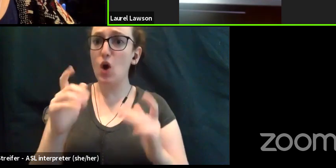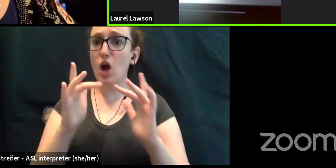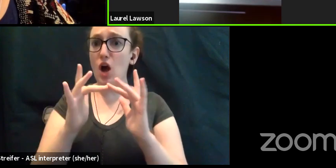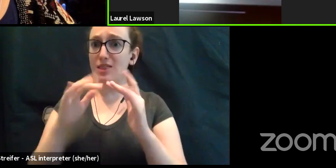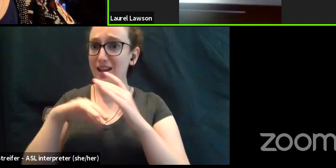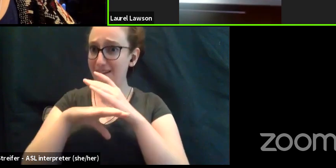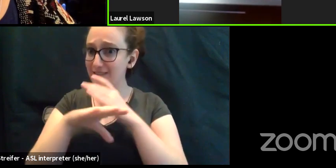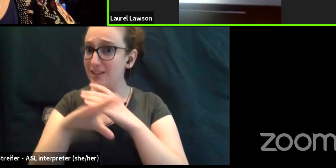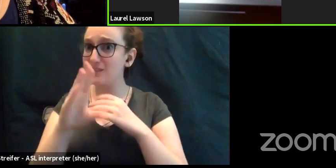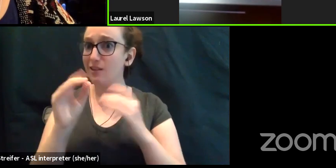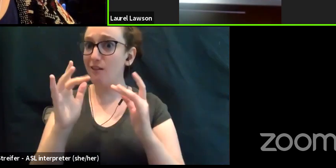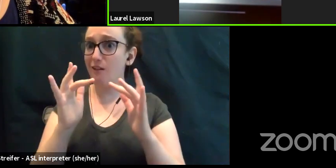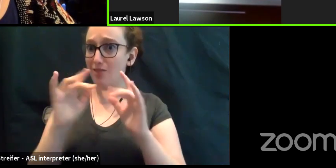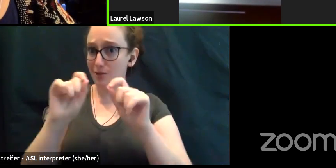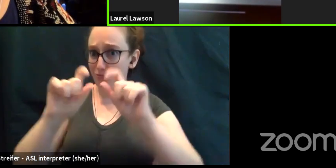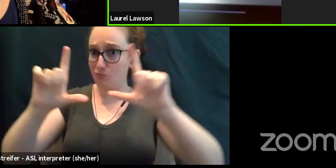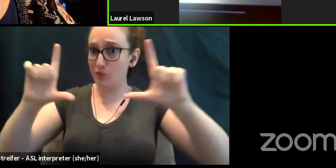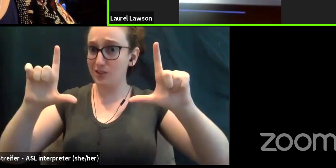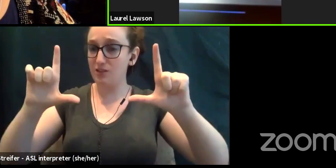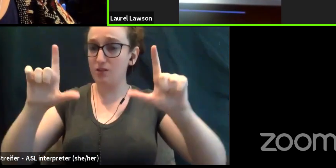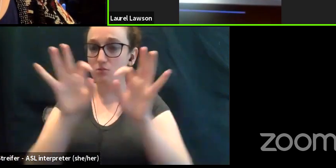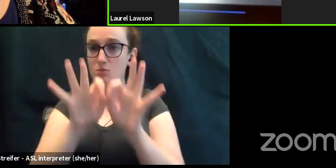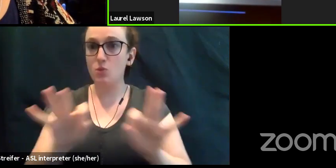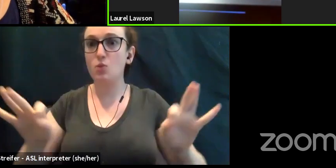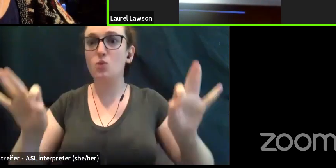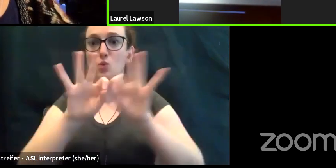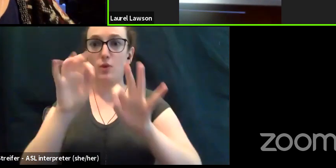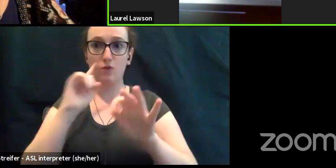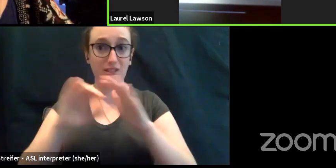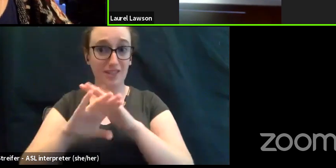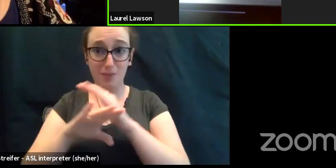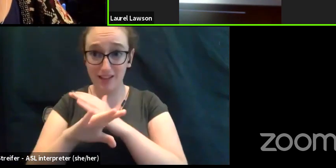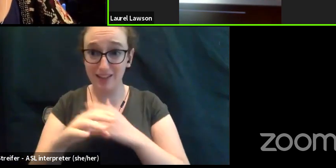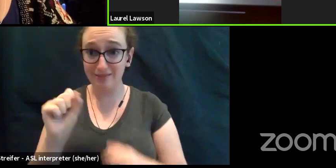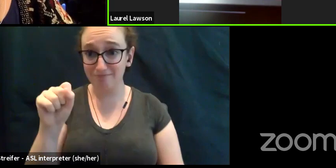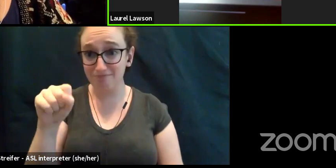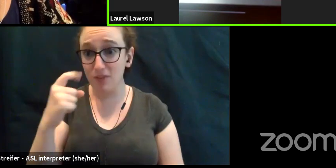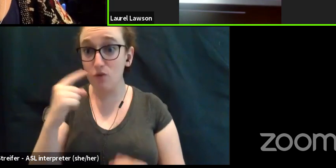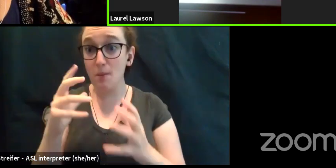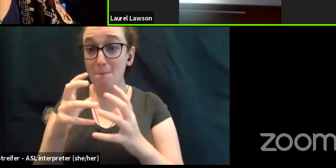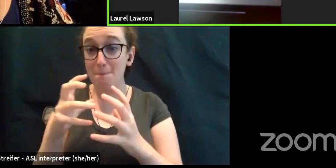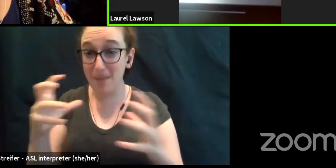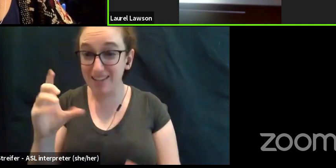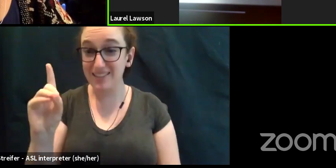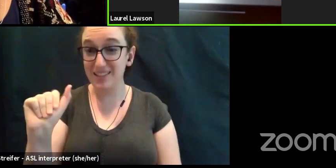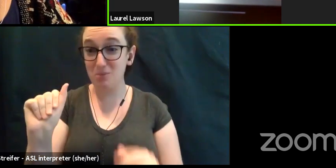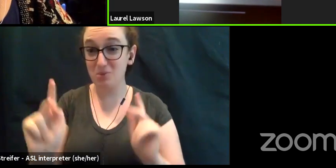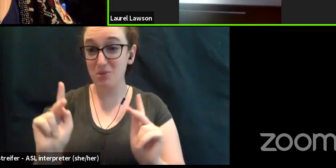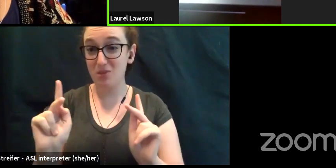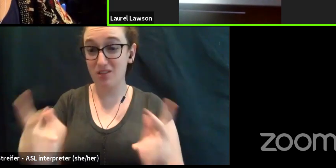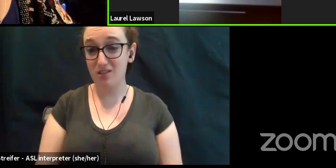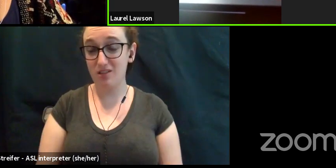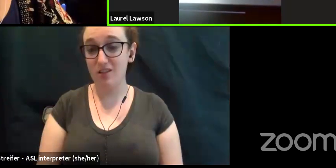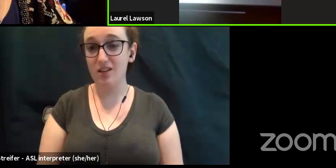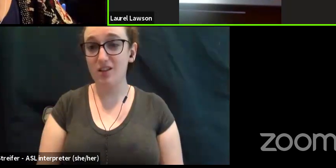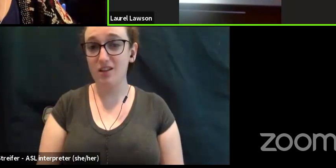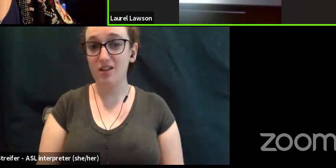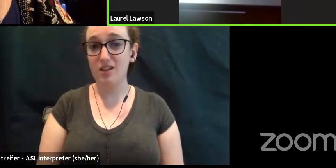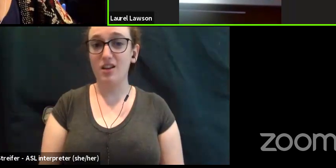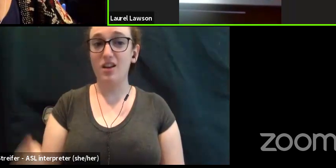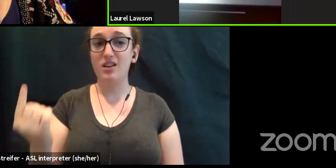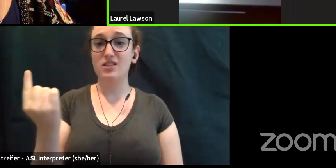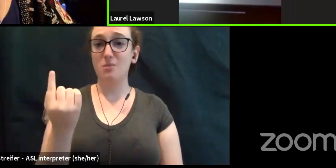remote presence is a vital component of accessibility for many disabled people. Something